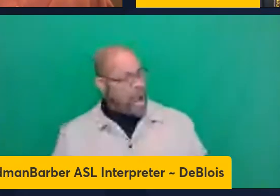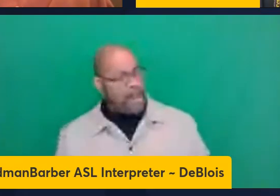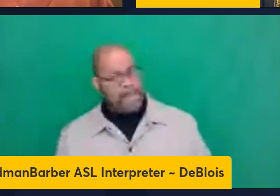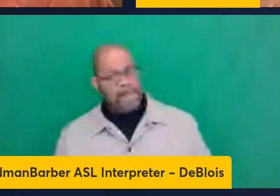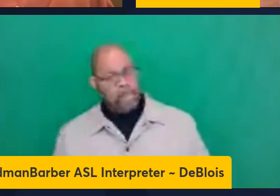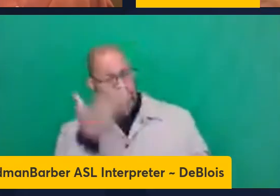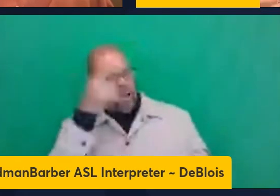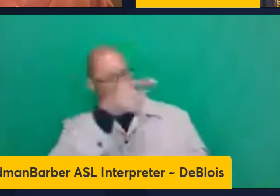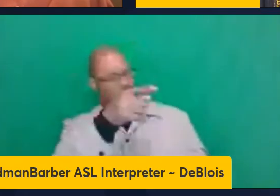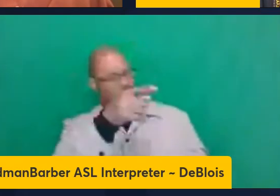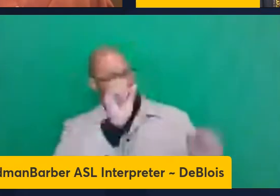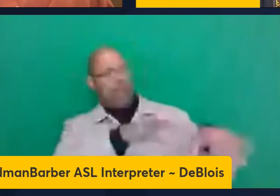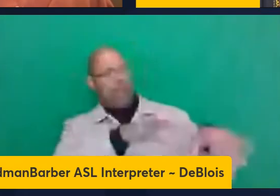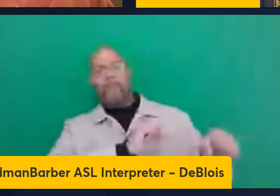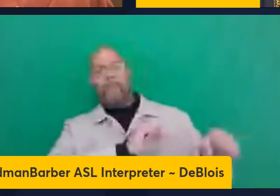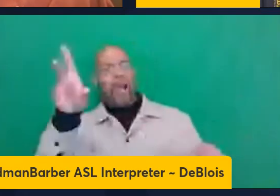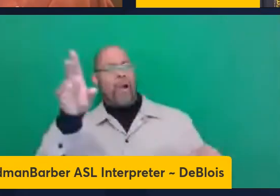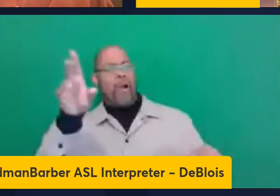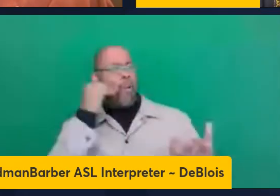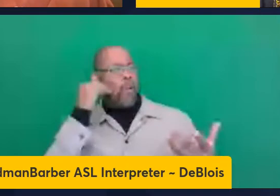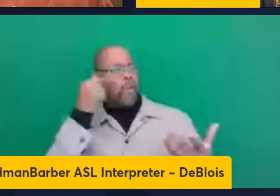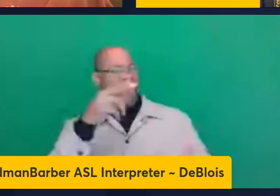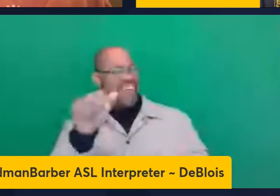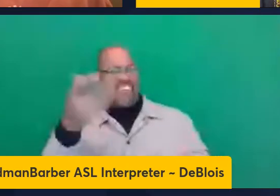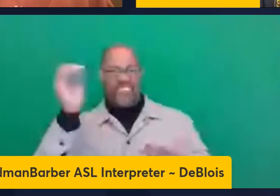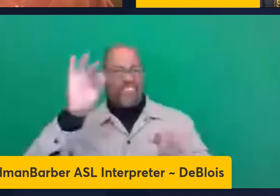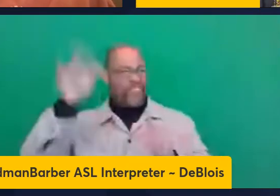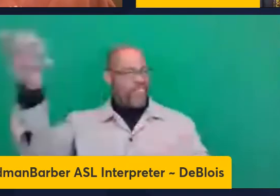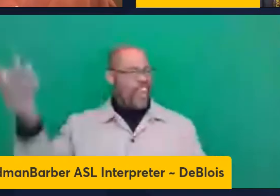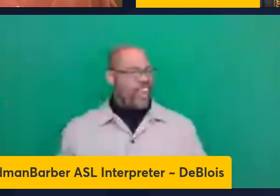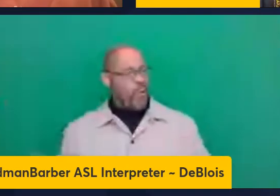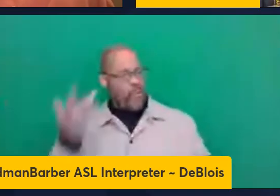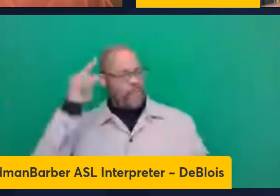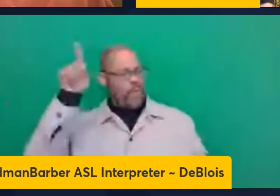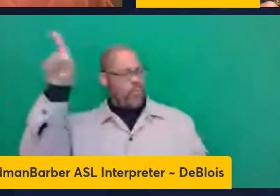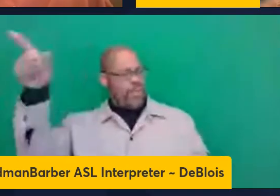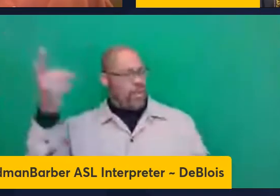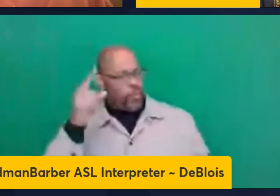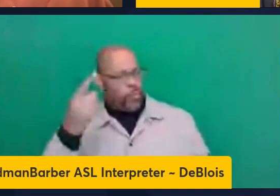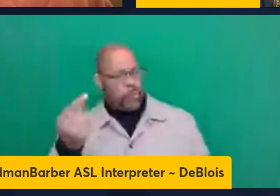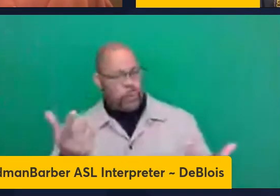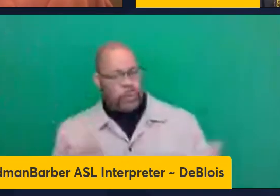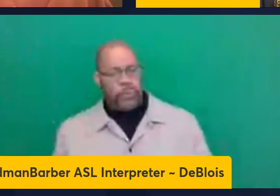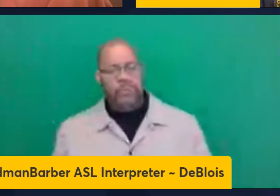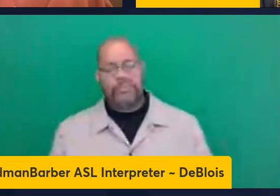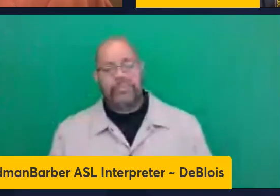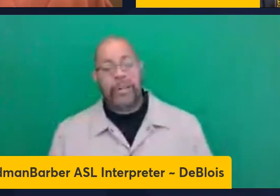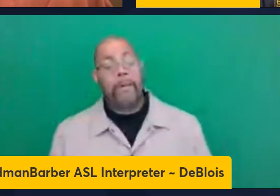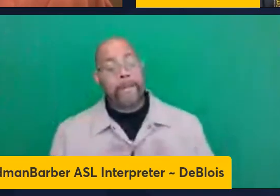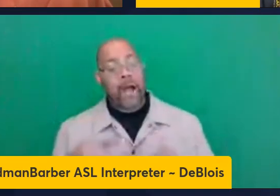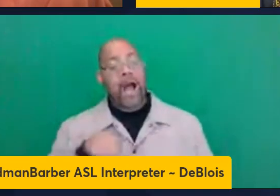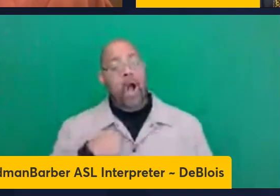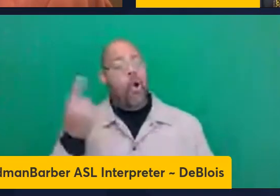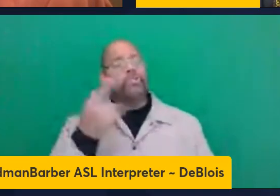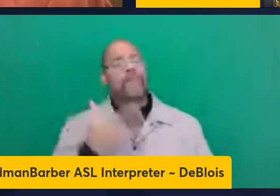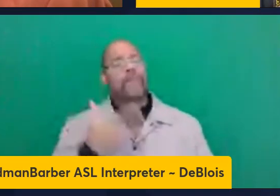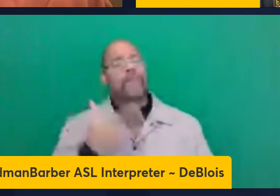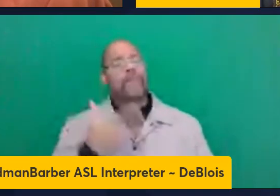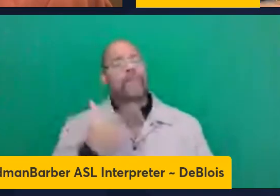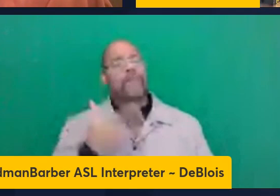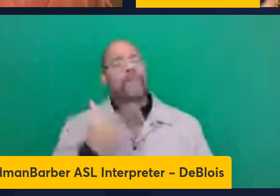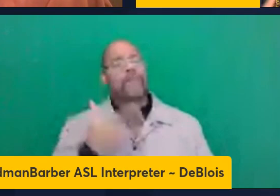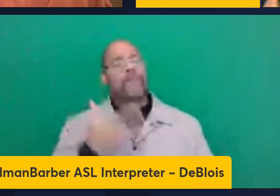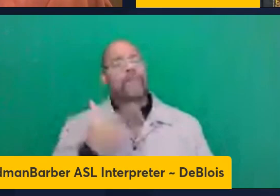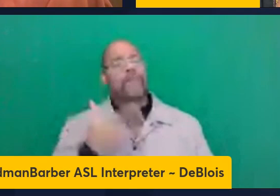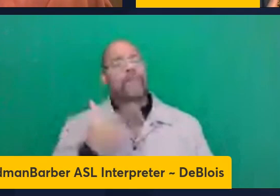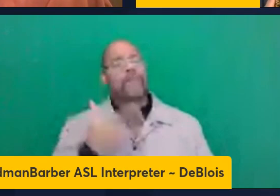are you going to the University of Ghana? What is there? There's nothing there. What are you going to do there? You know, but I always felt that